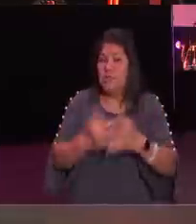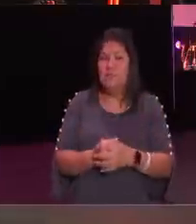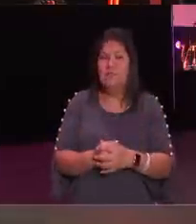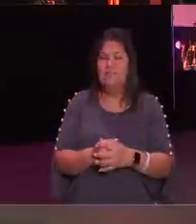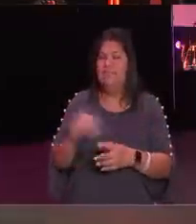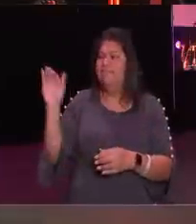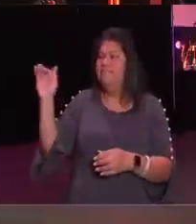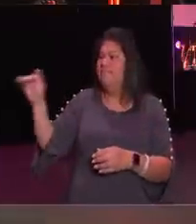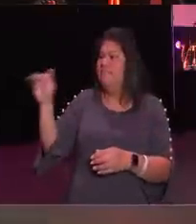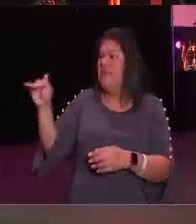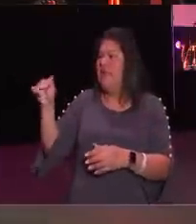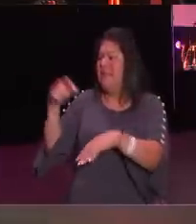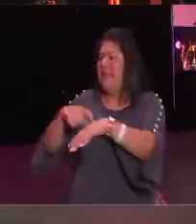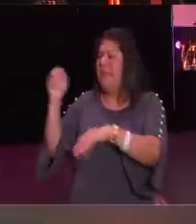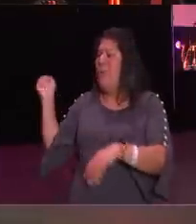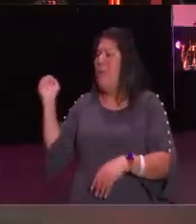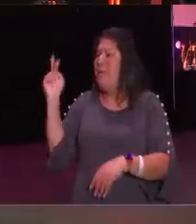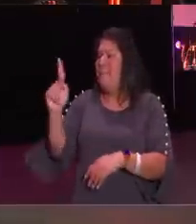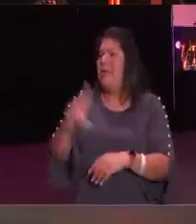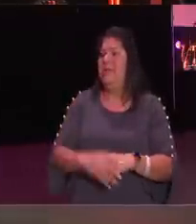Tell somebody, tell it, go back again.